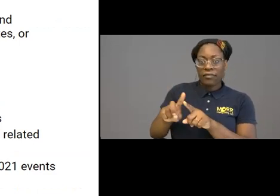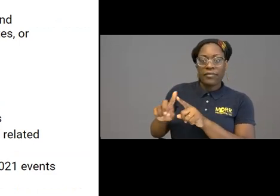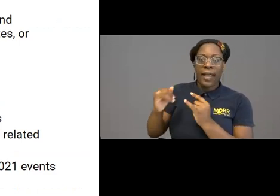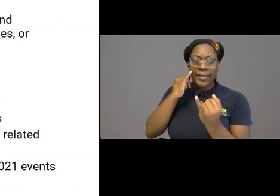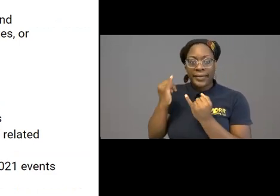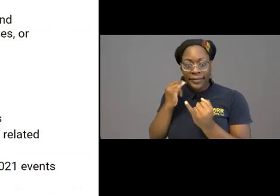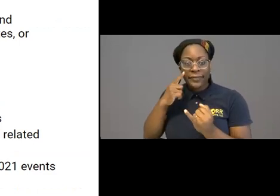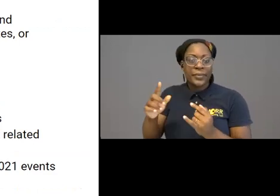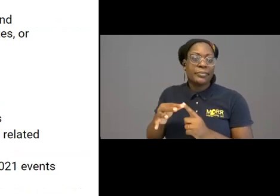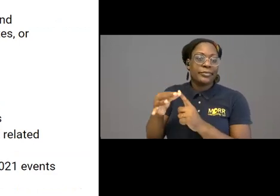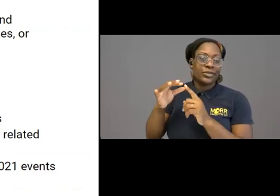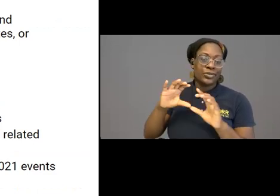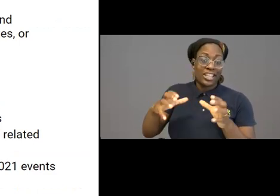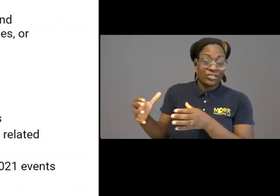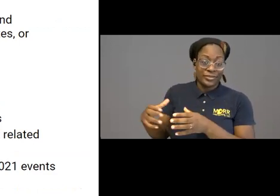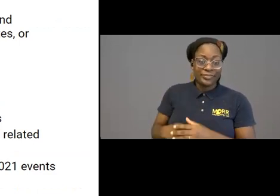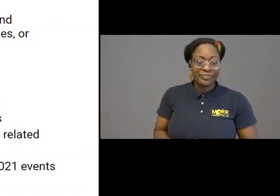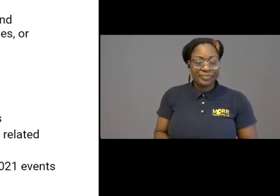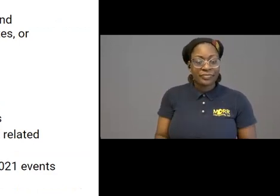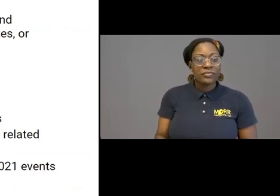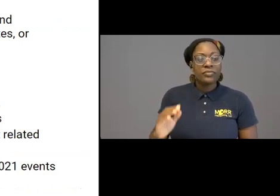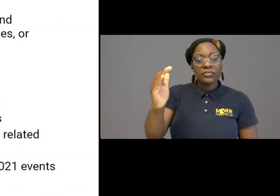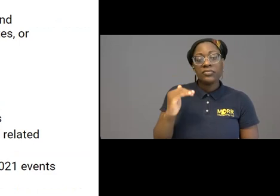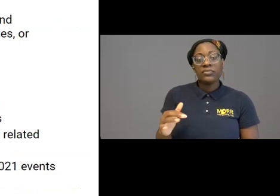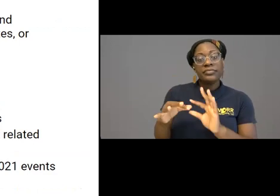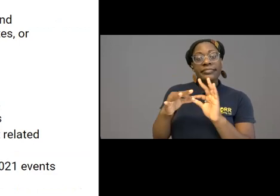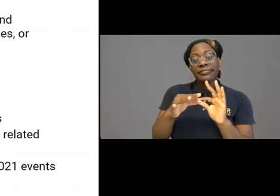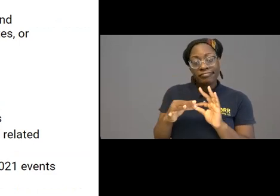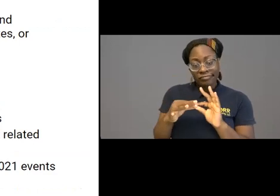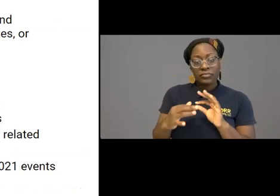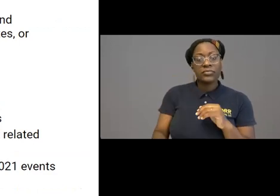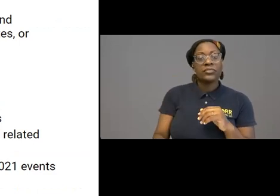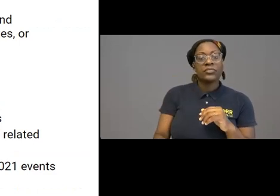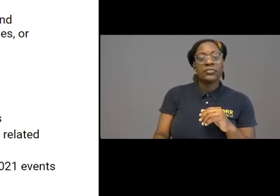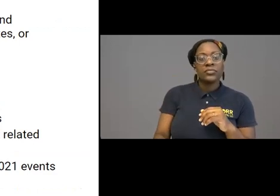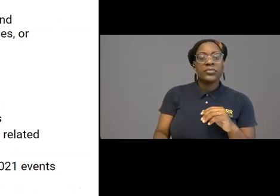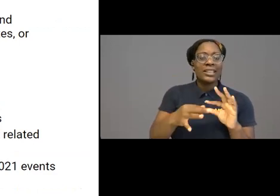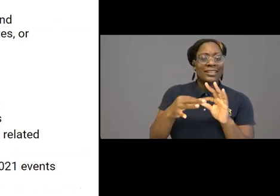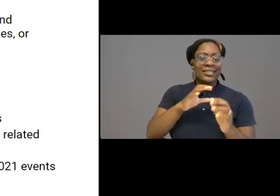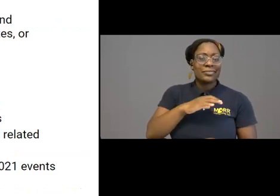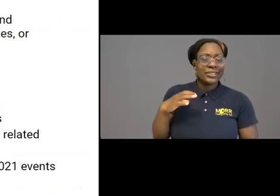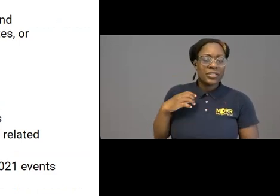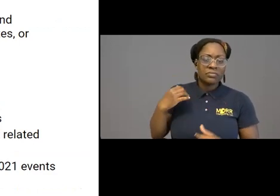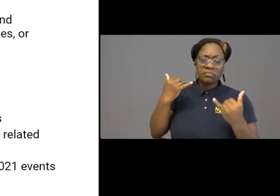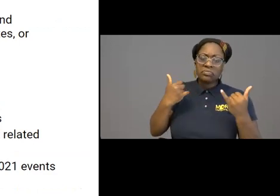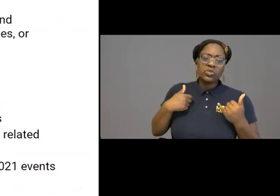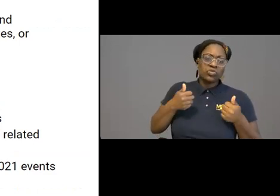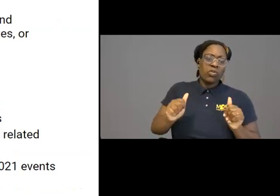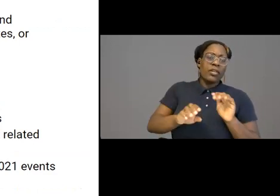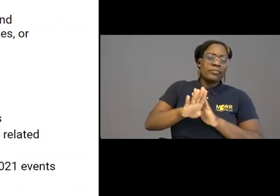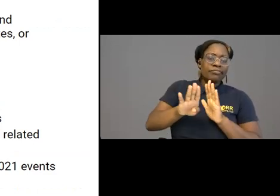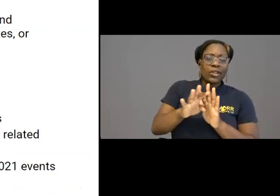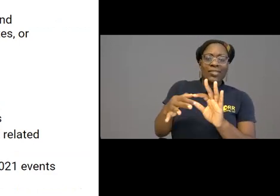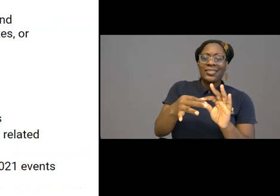members affiliated with regional IWCA affiliations, including SWCA or the Southeastern Writing Center